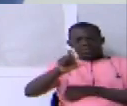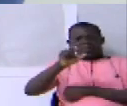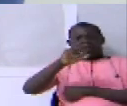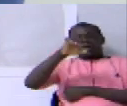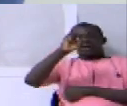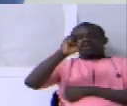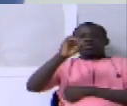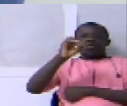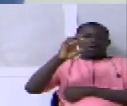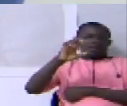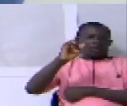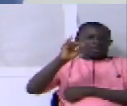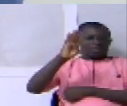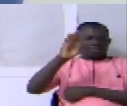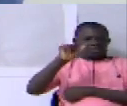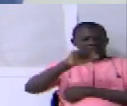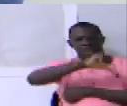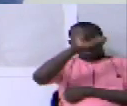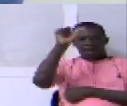Ja, yeah,